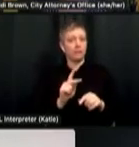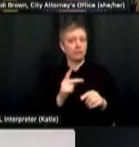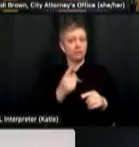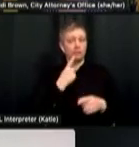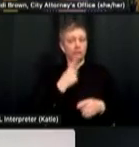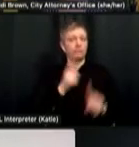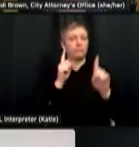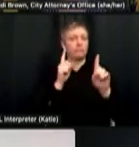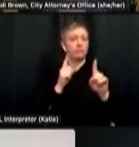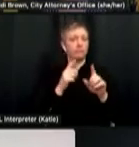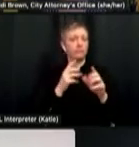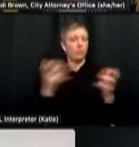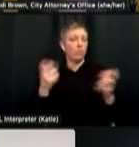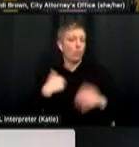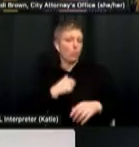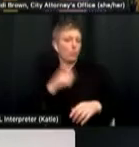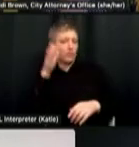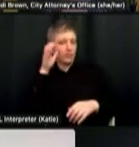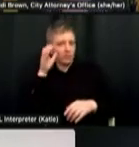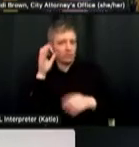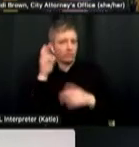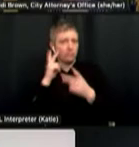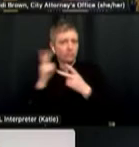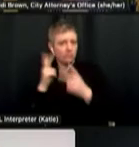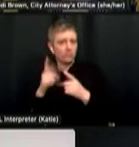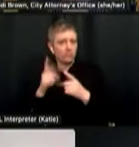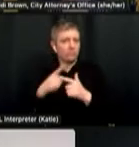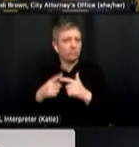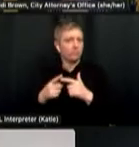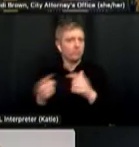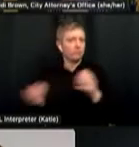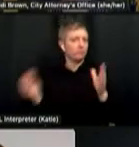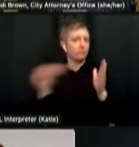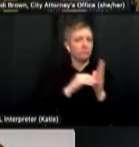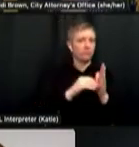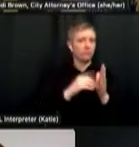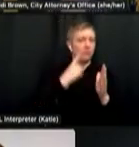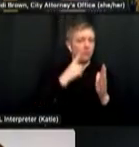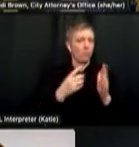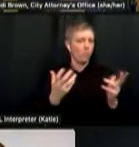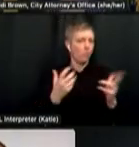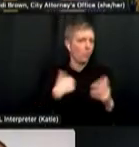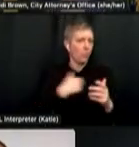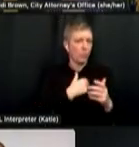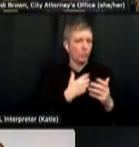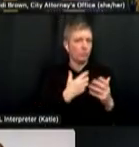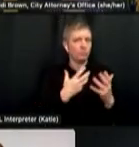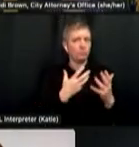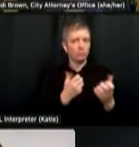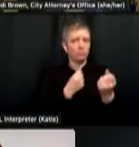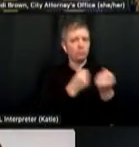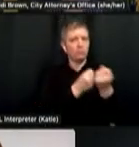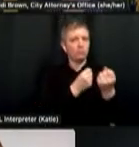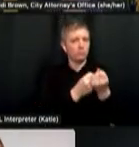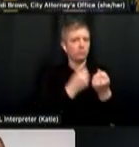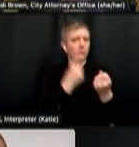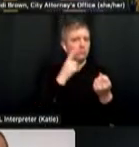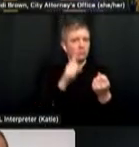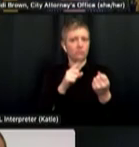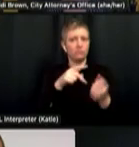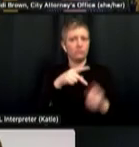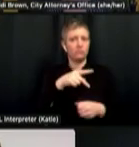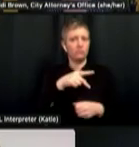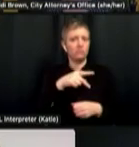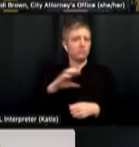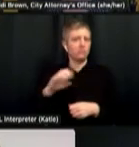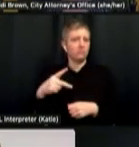how to strongly support as the PCCEP, what we are assembled for to be